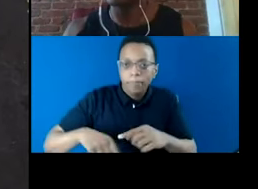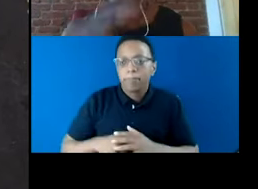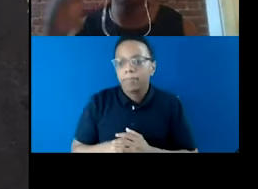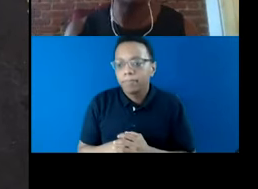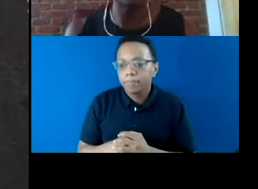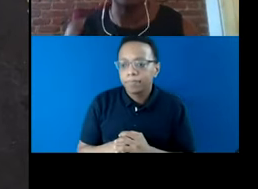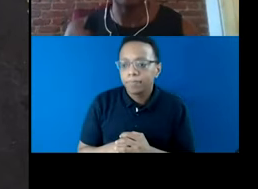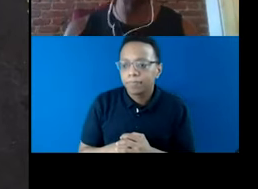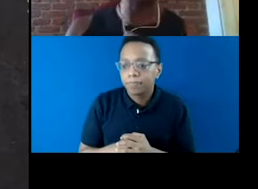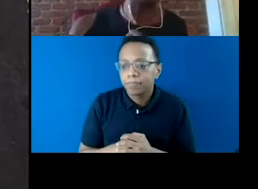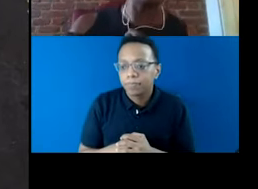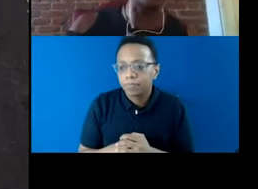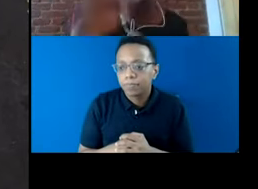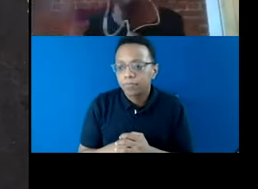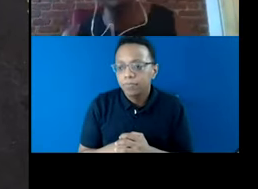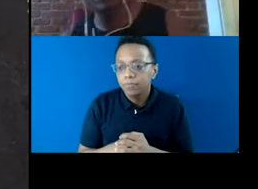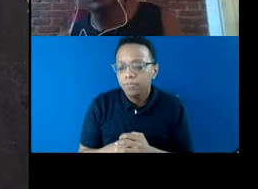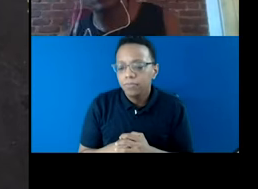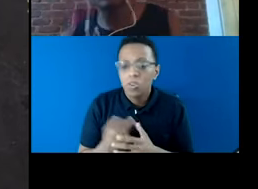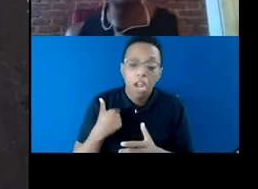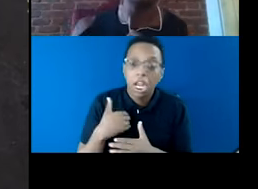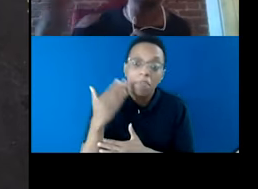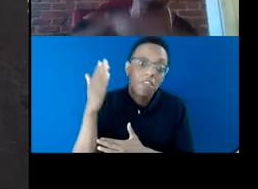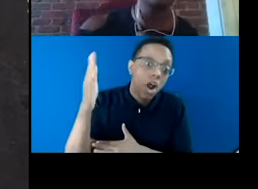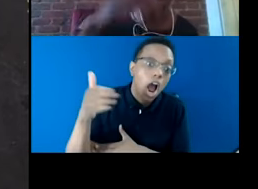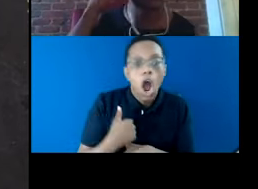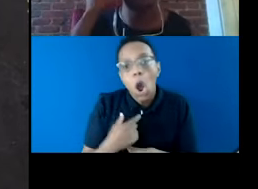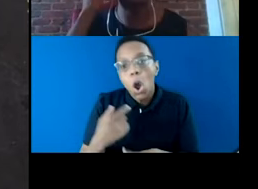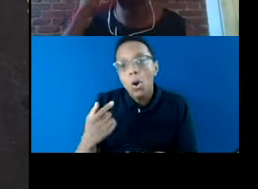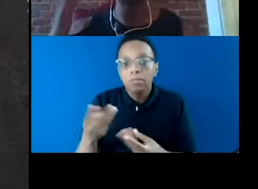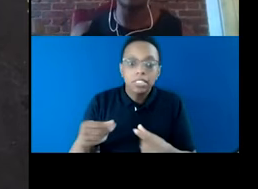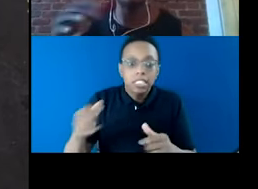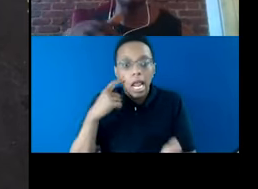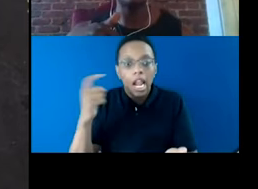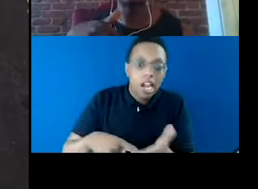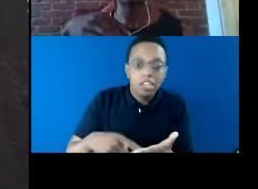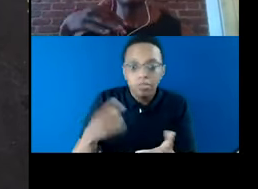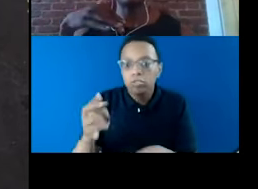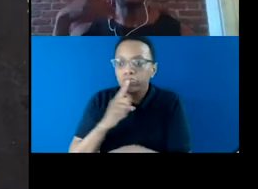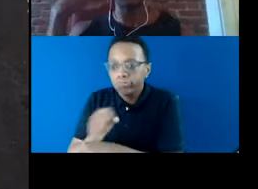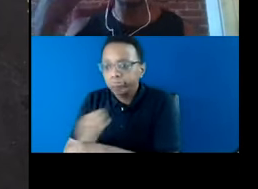So we're not going to move forward and act as if, like, oh, here's the land acknowledgement and then here's the real stuff. We're going to continue